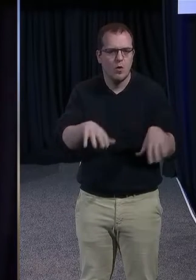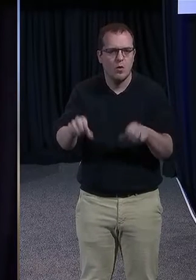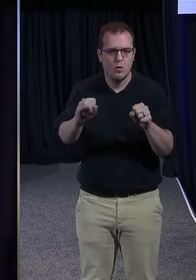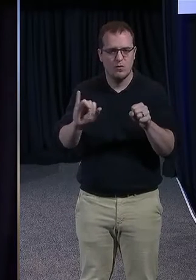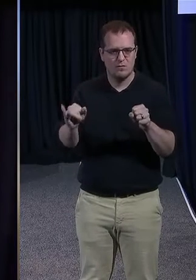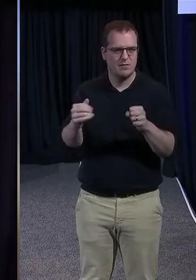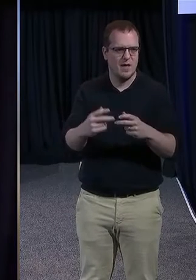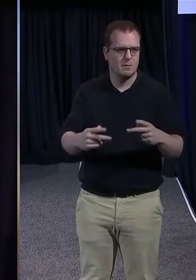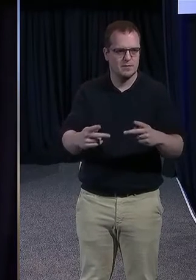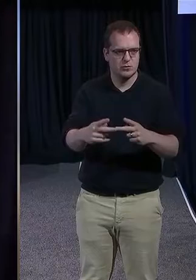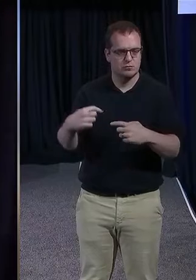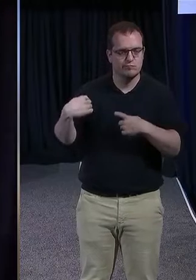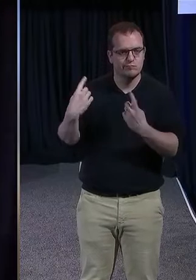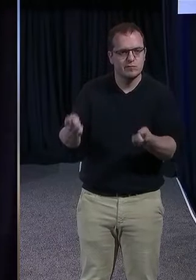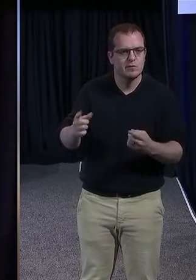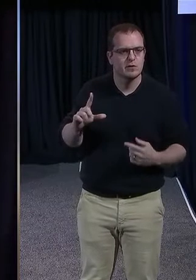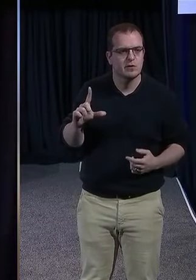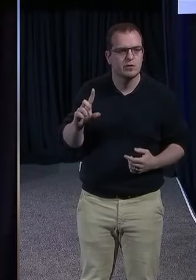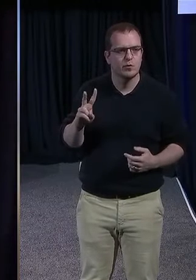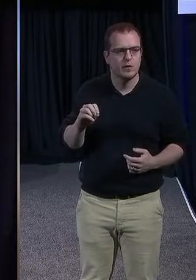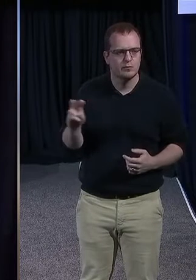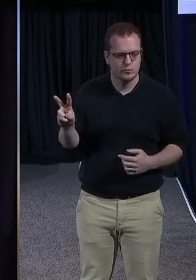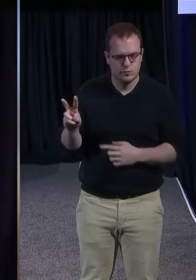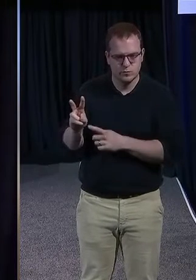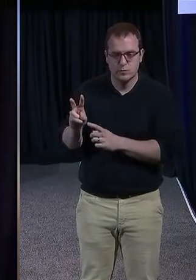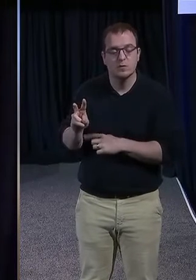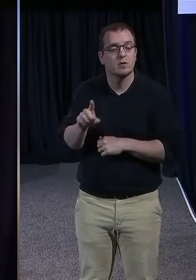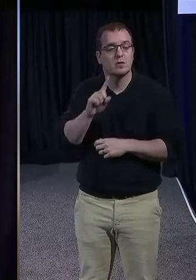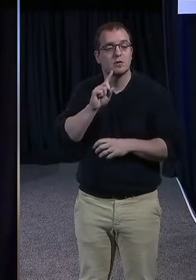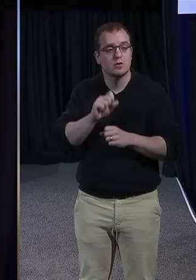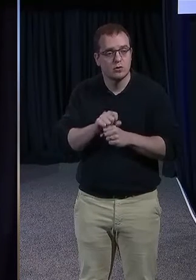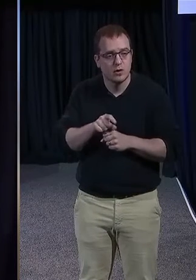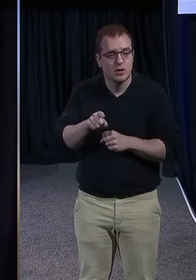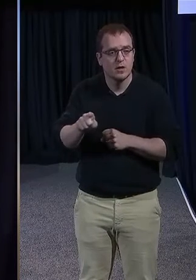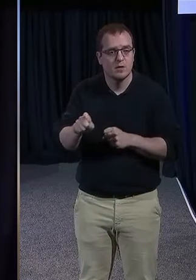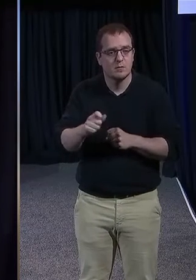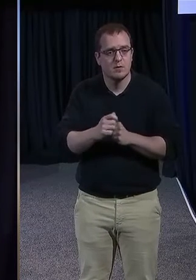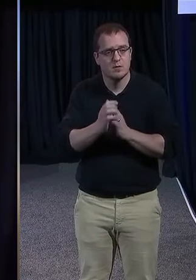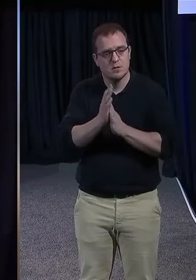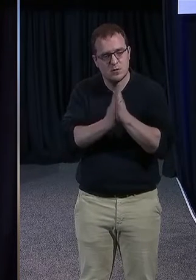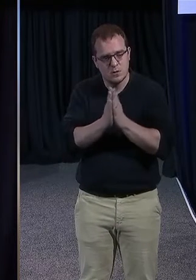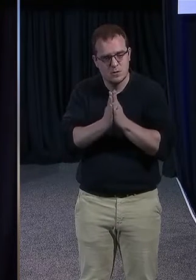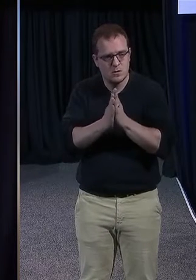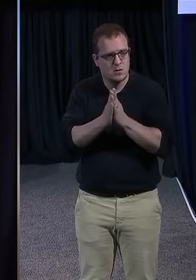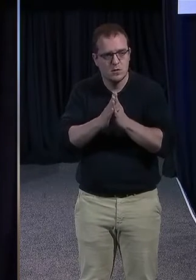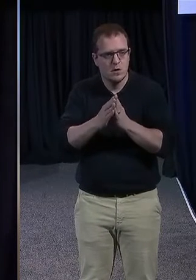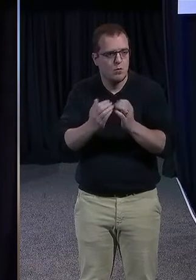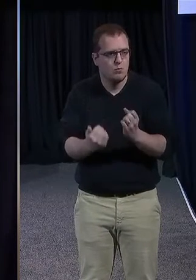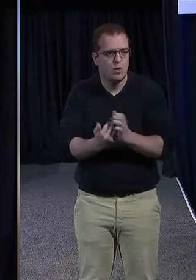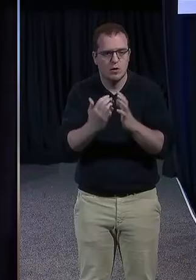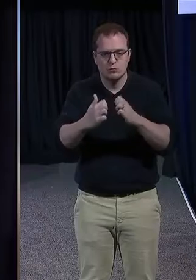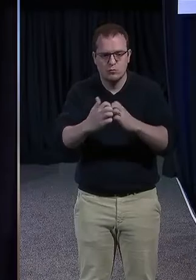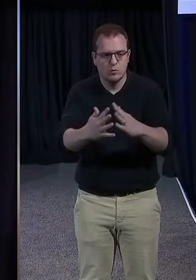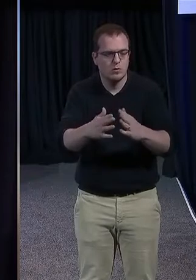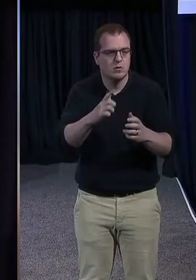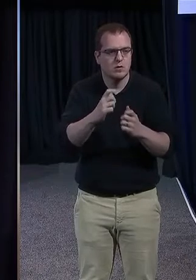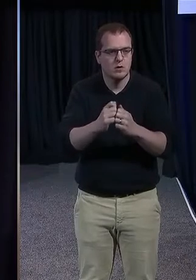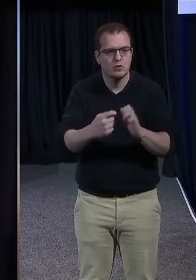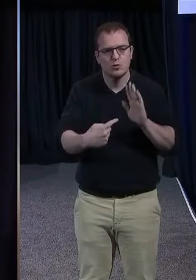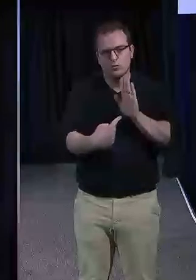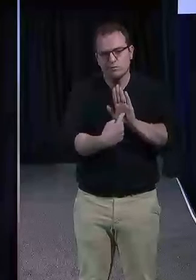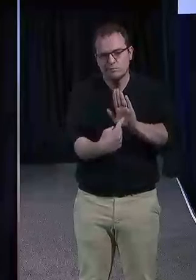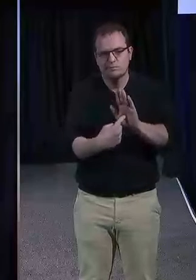position. Since 2002, she has been a path breaker, advancing